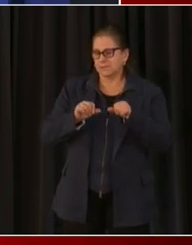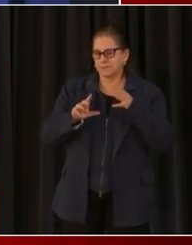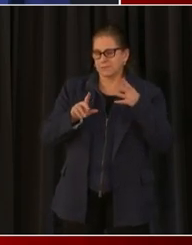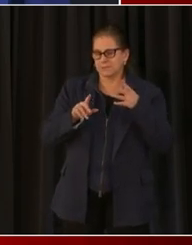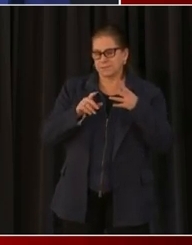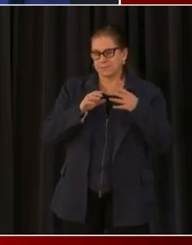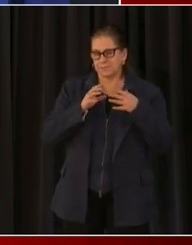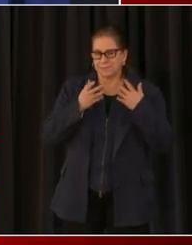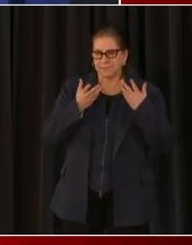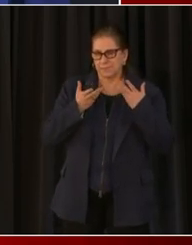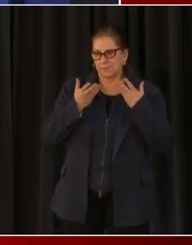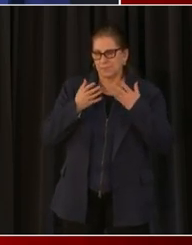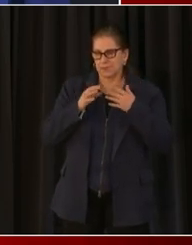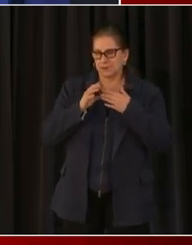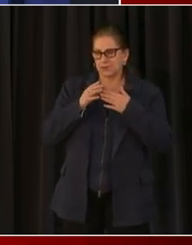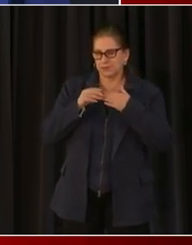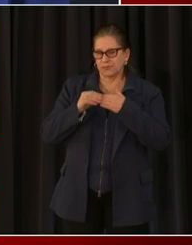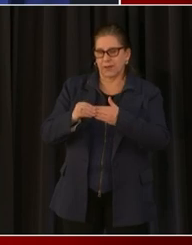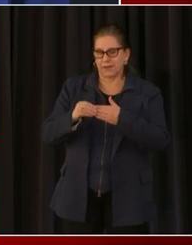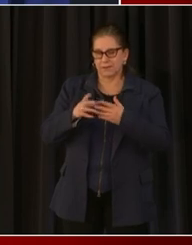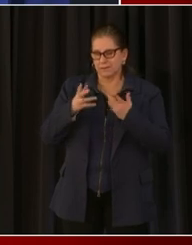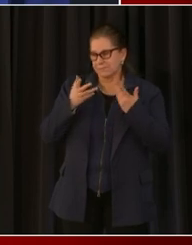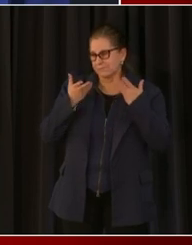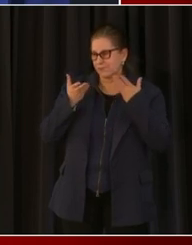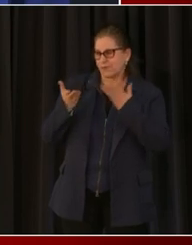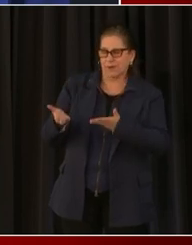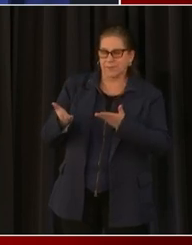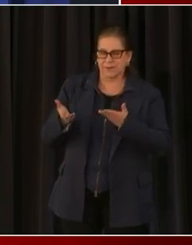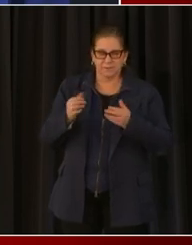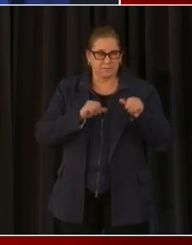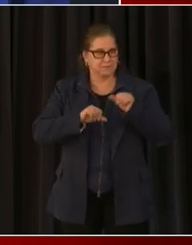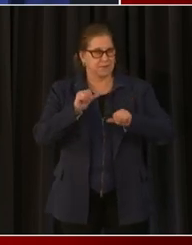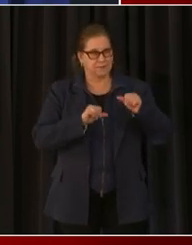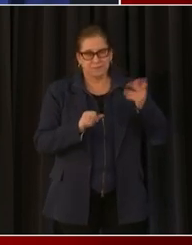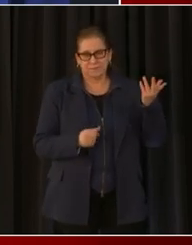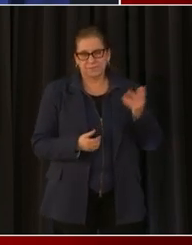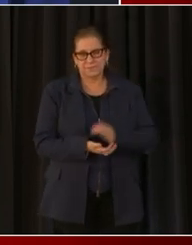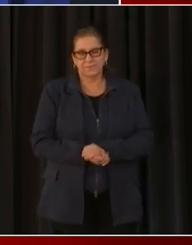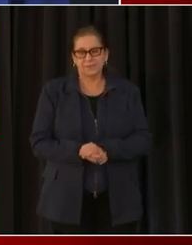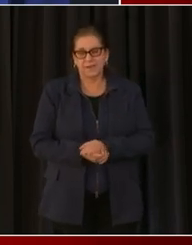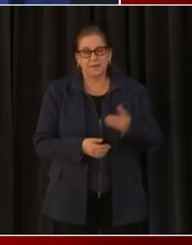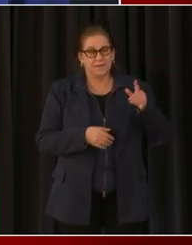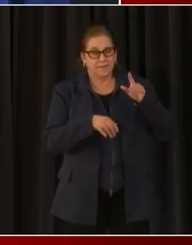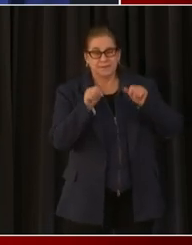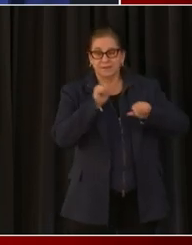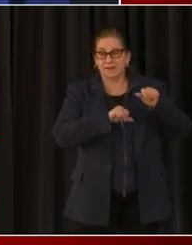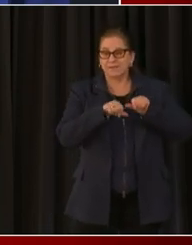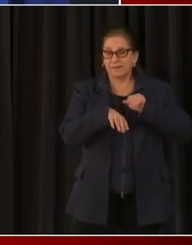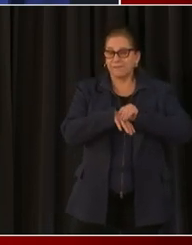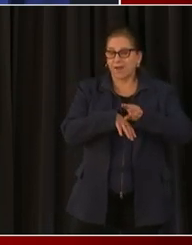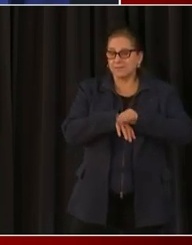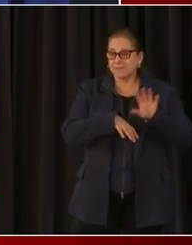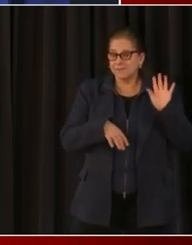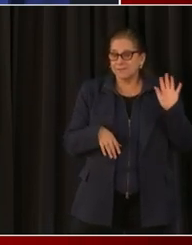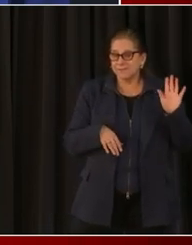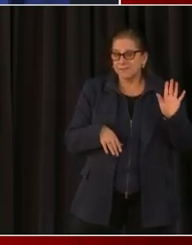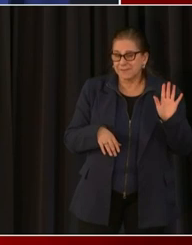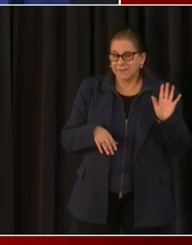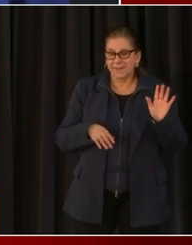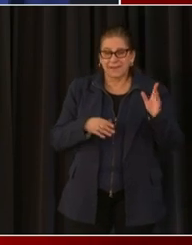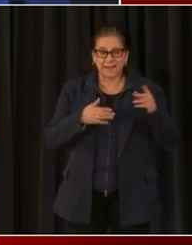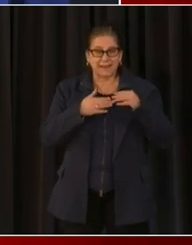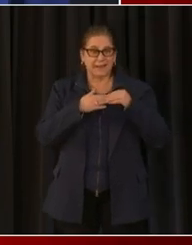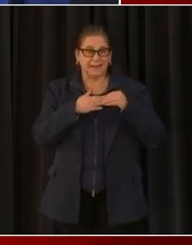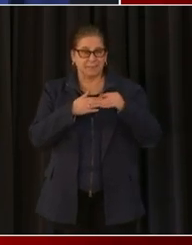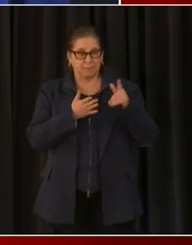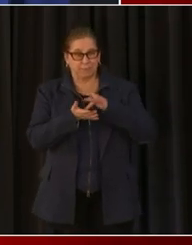our work, as you may note if you've been following us very closely. And as Scientific Advisory Committee, when we met, we had one of our lead